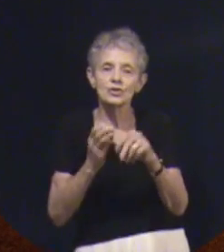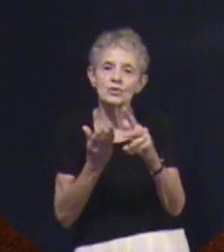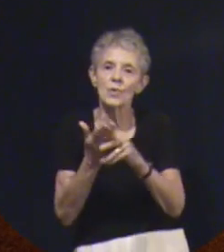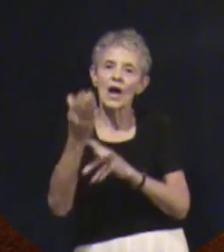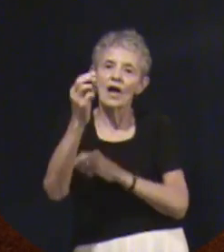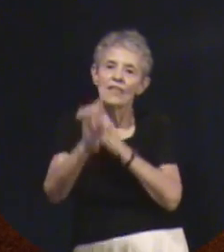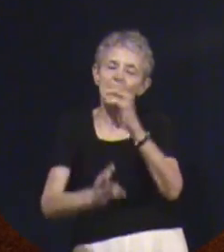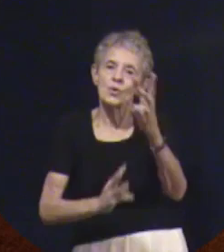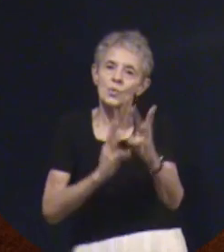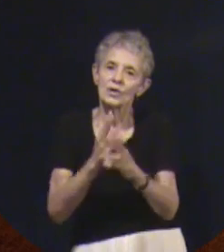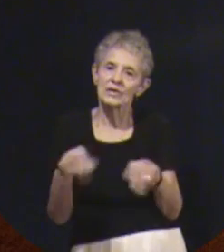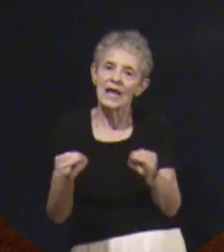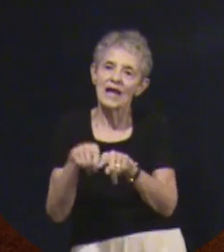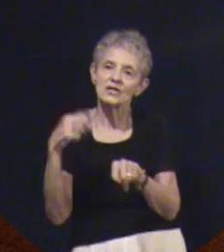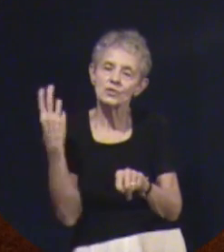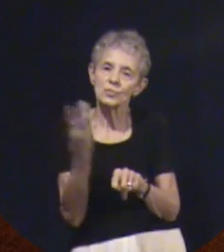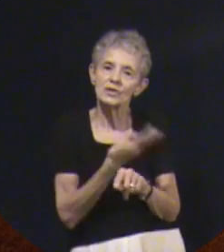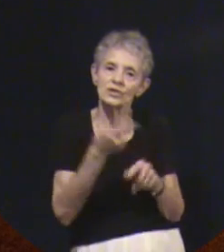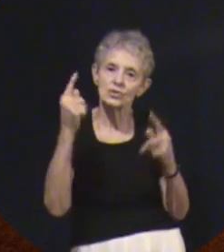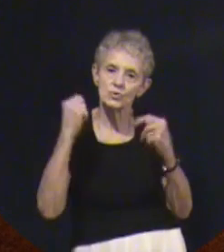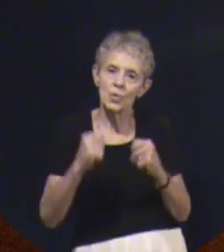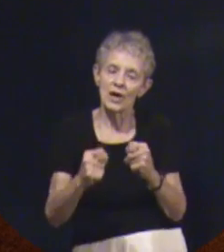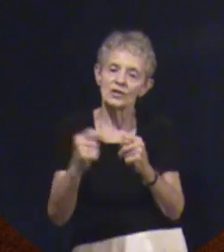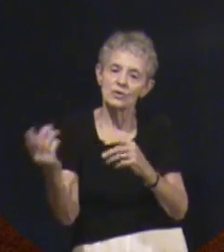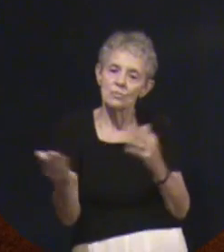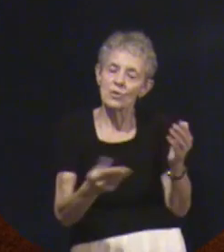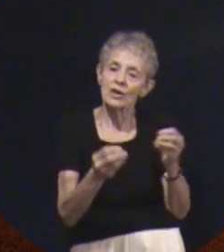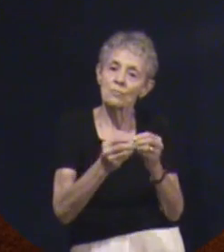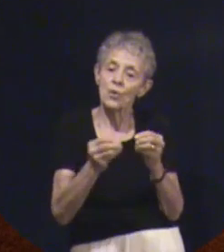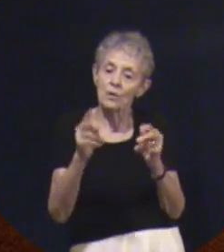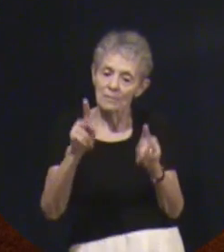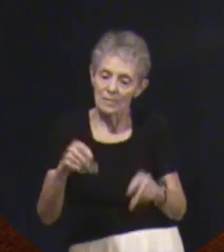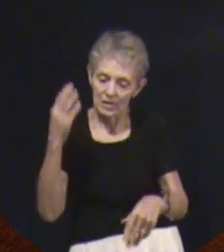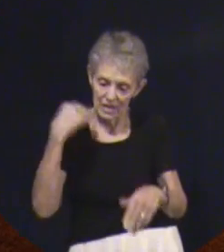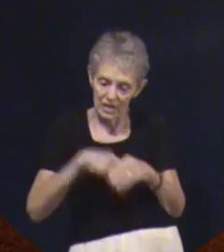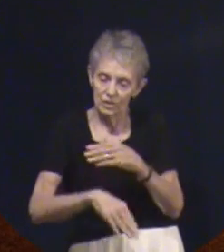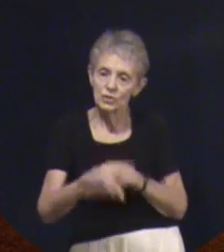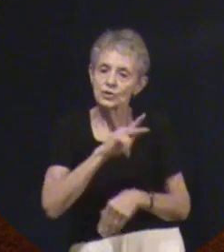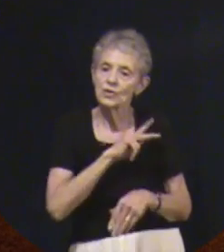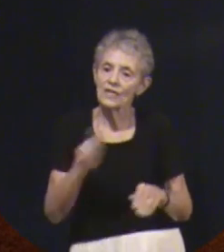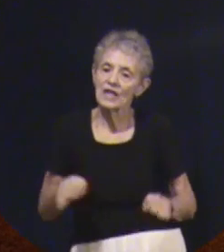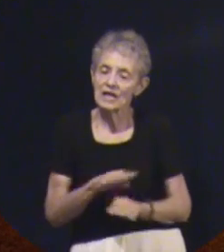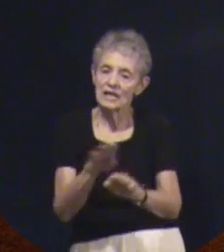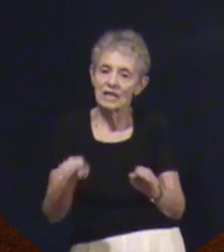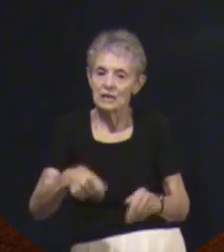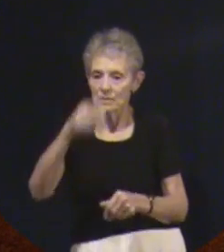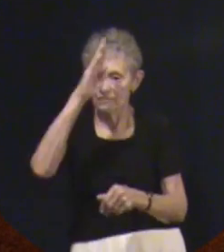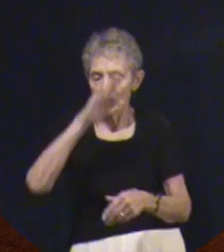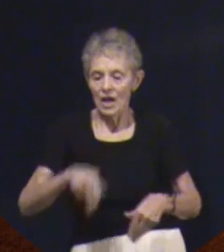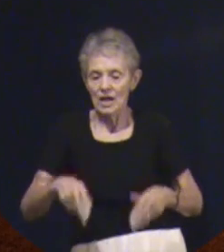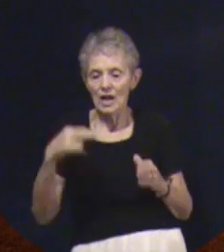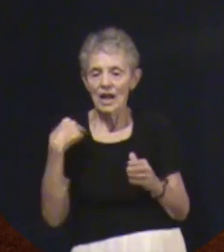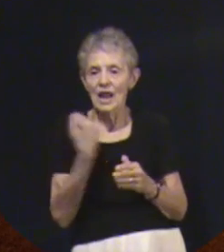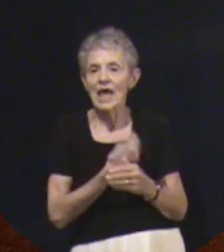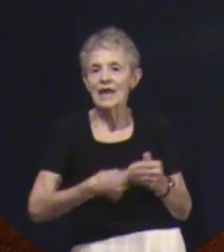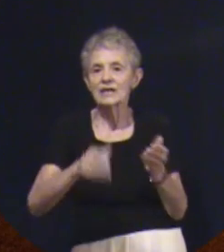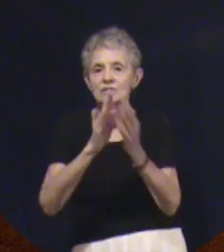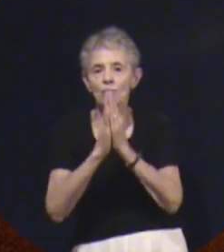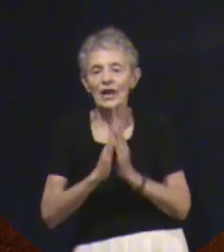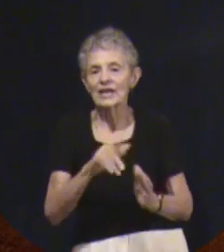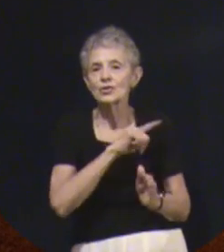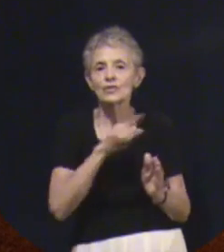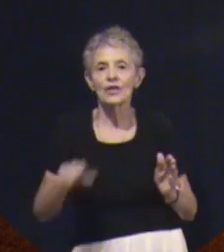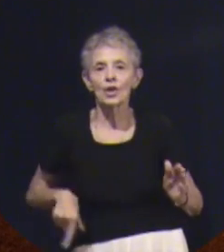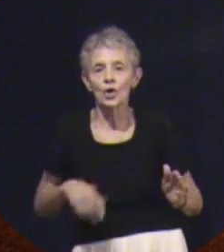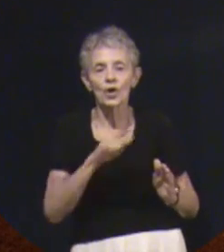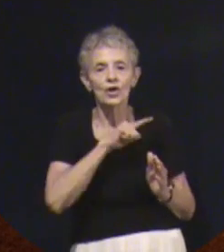the world, as we seek to bring more people into the kingdom of God, let us pray to the Lord.